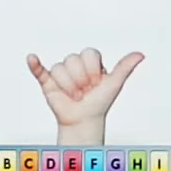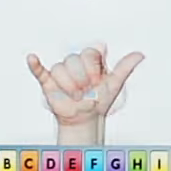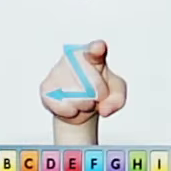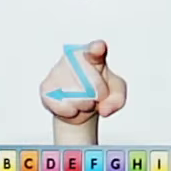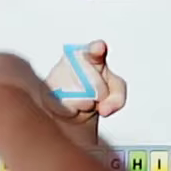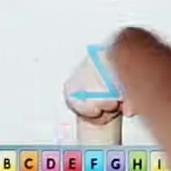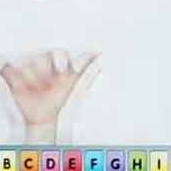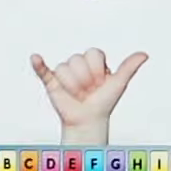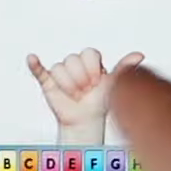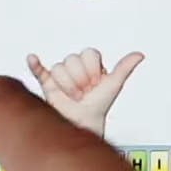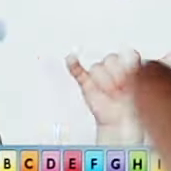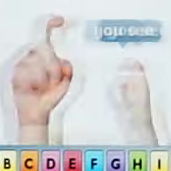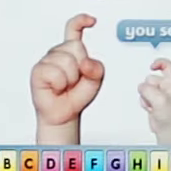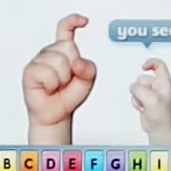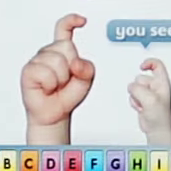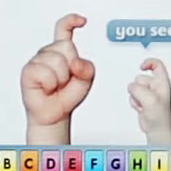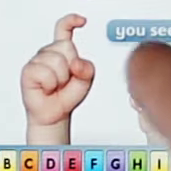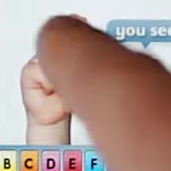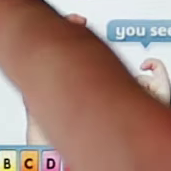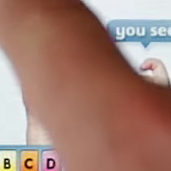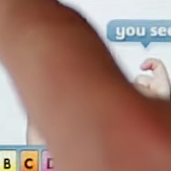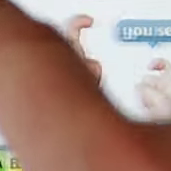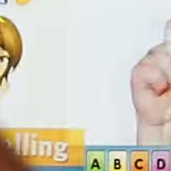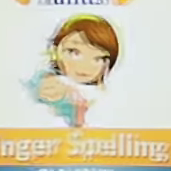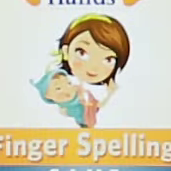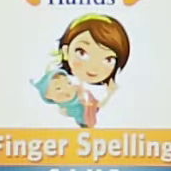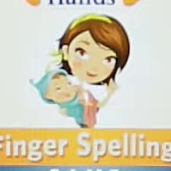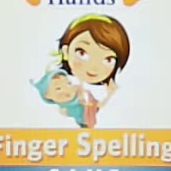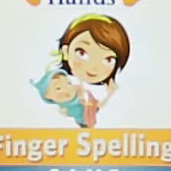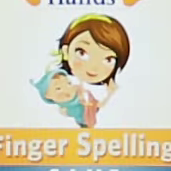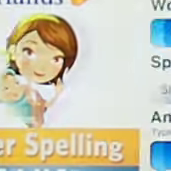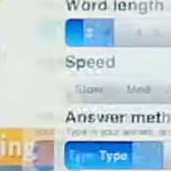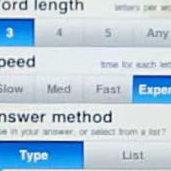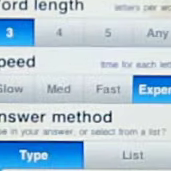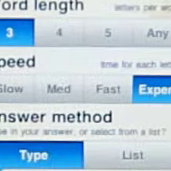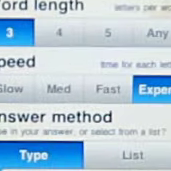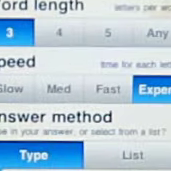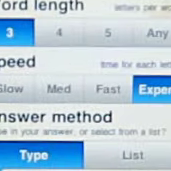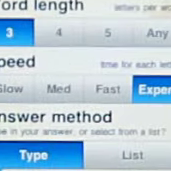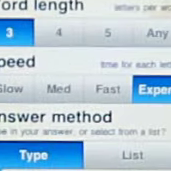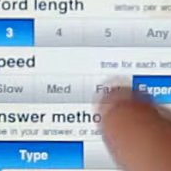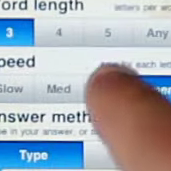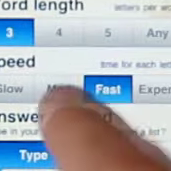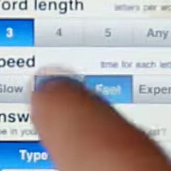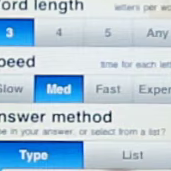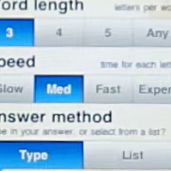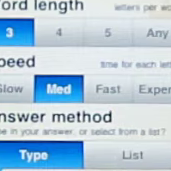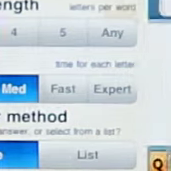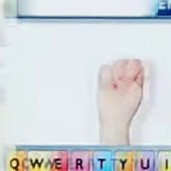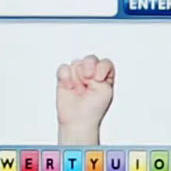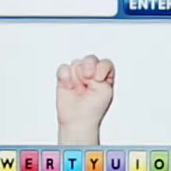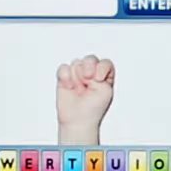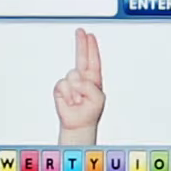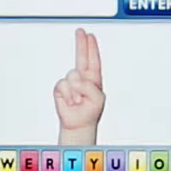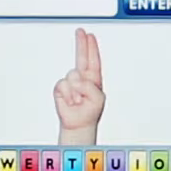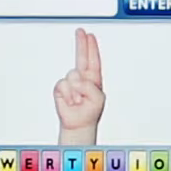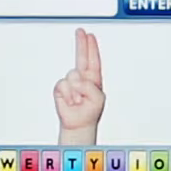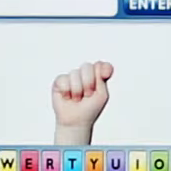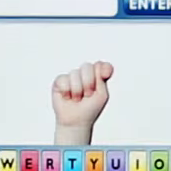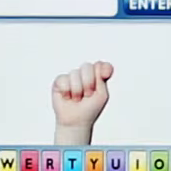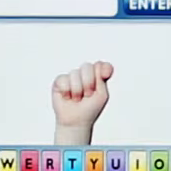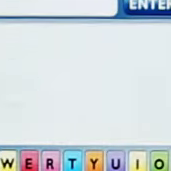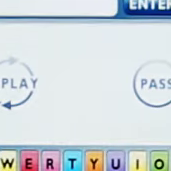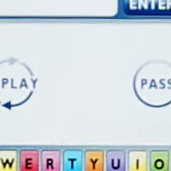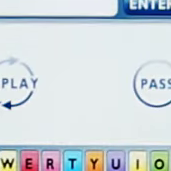When I'm hungry, tired of fun, I can show you with a sign. Want